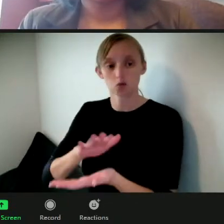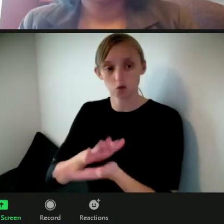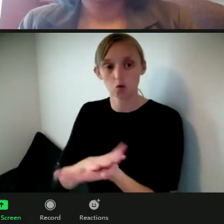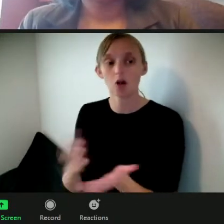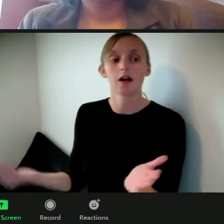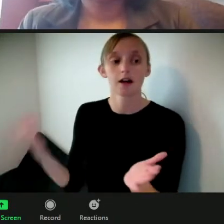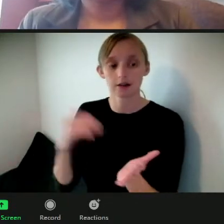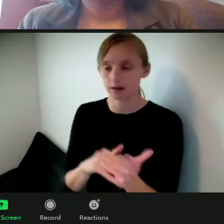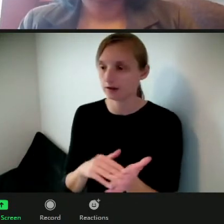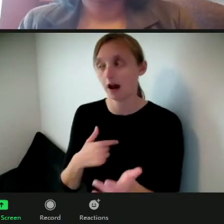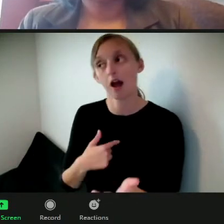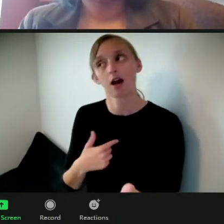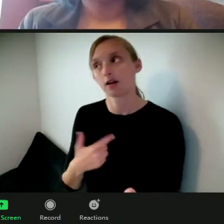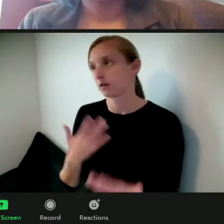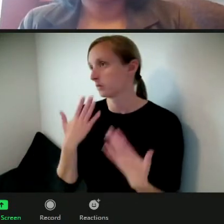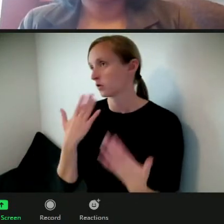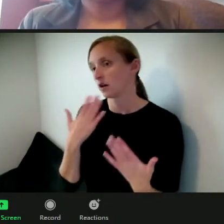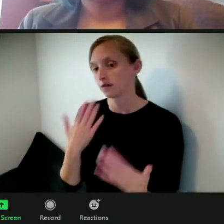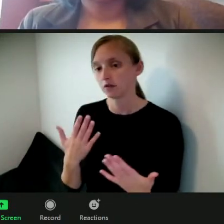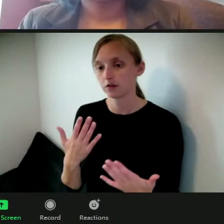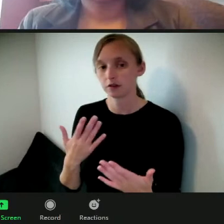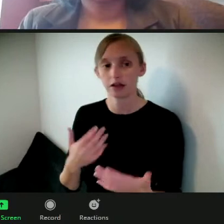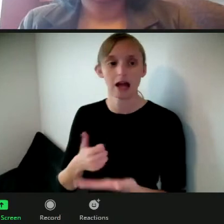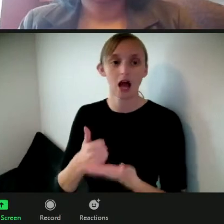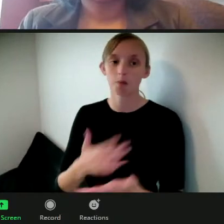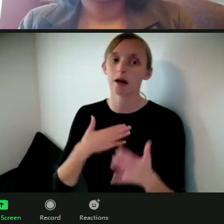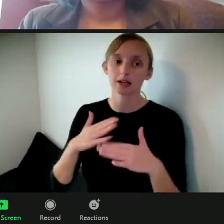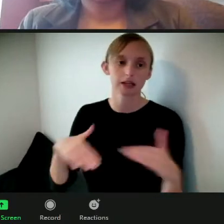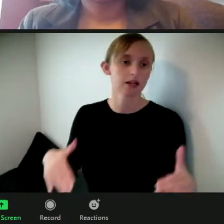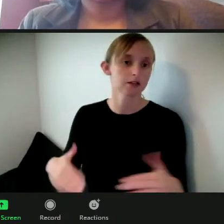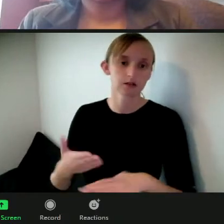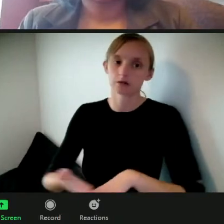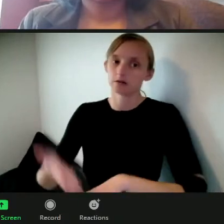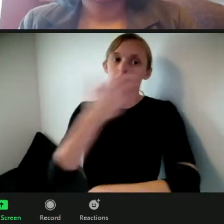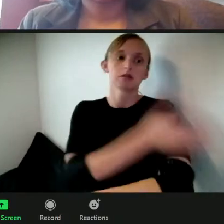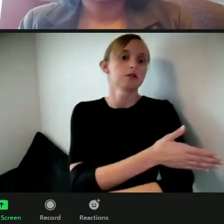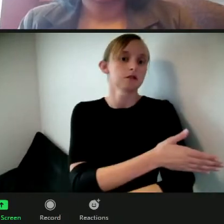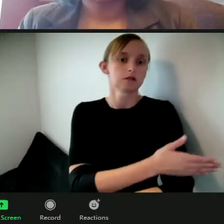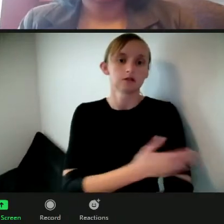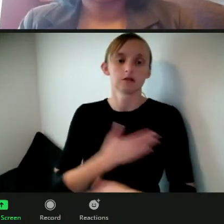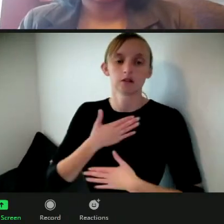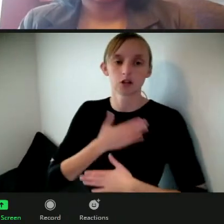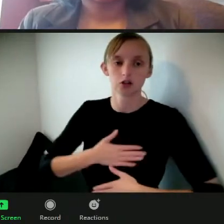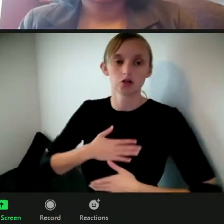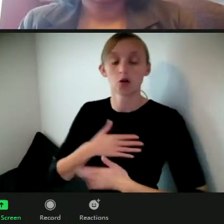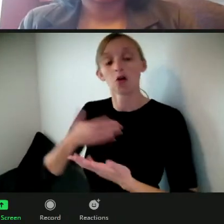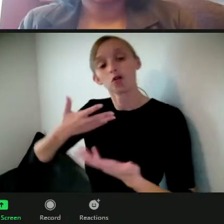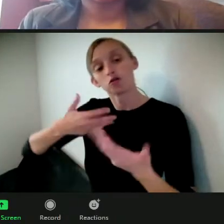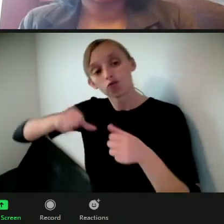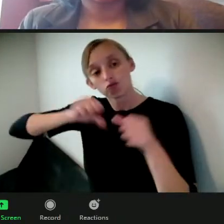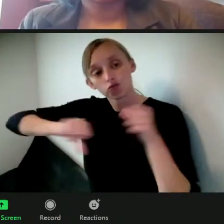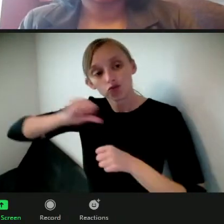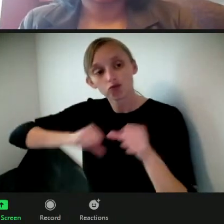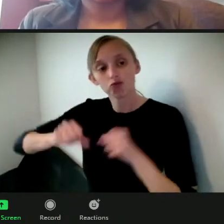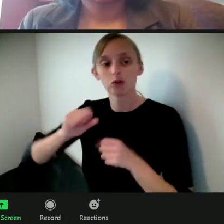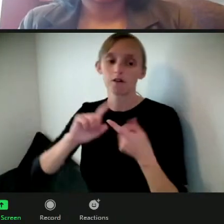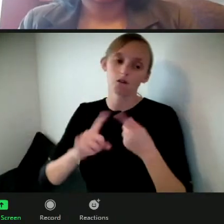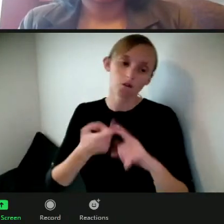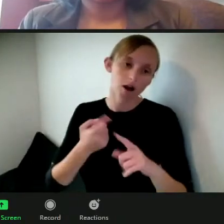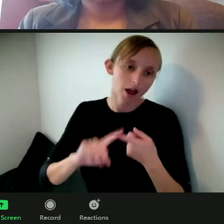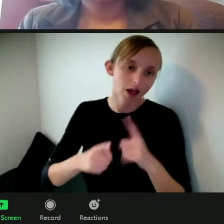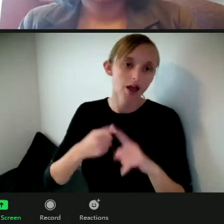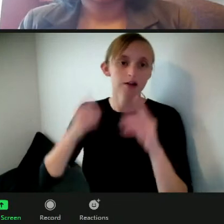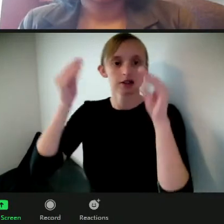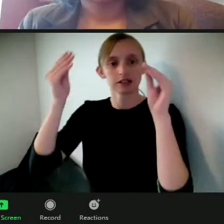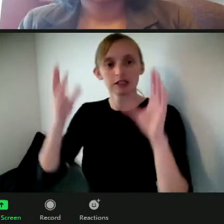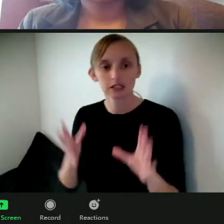school. It has been like night and day for my kids. They have just really enjoyed being around their teachers again and their friends and all the things